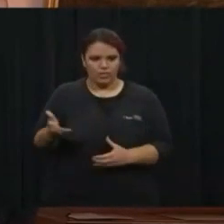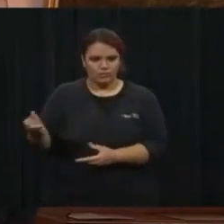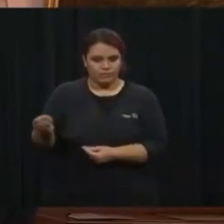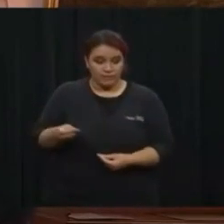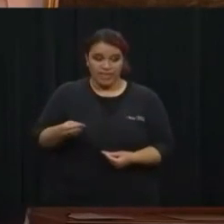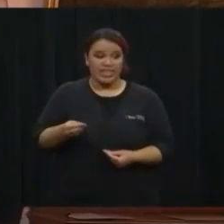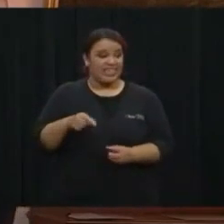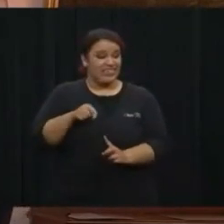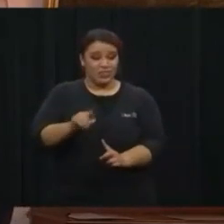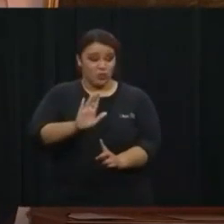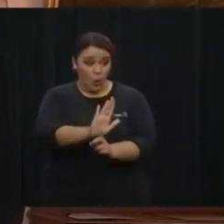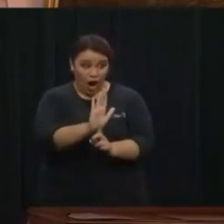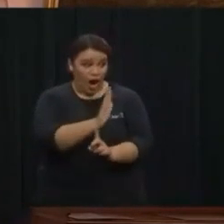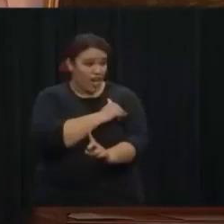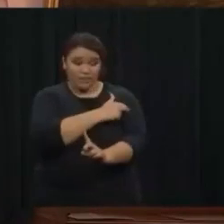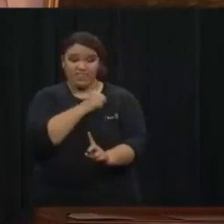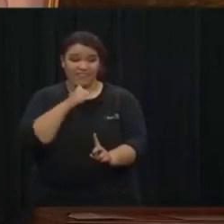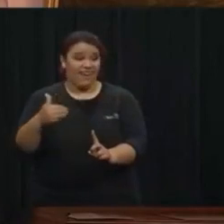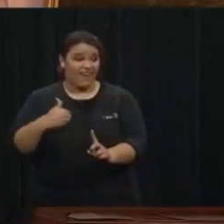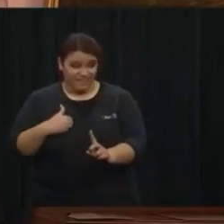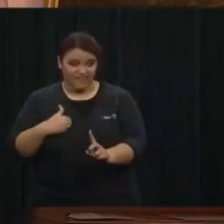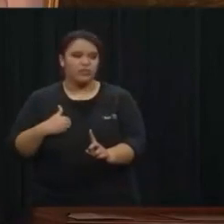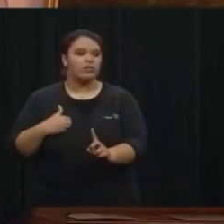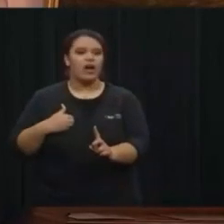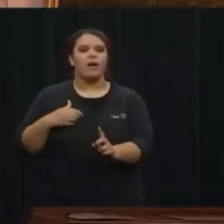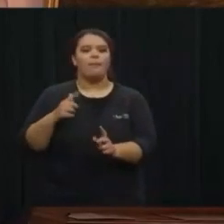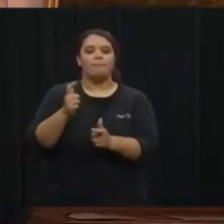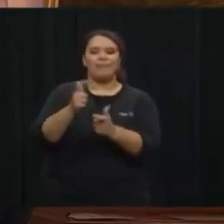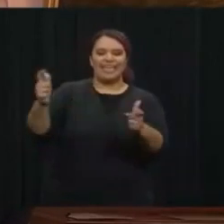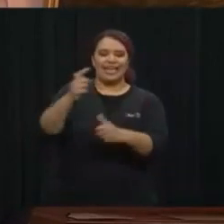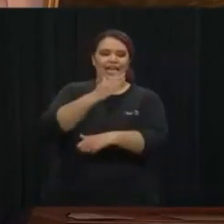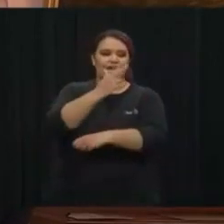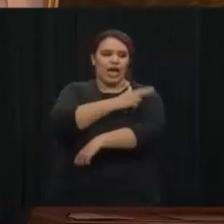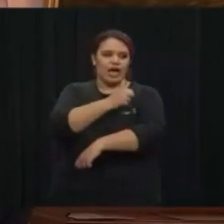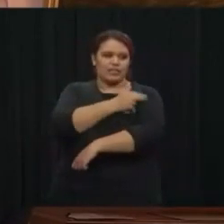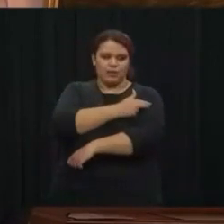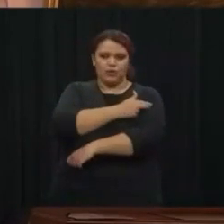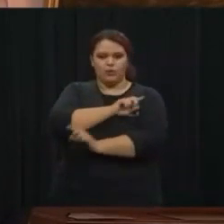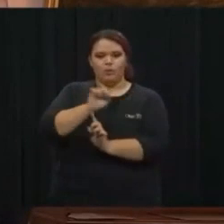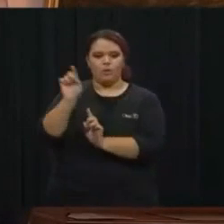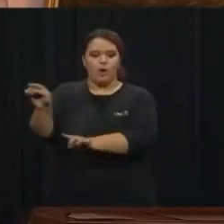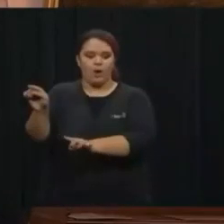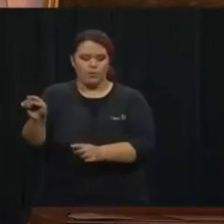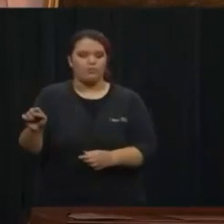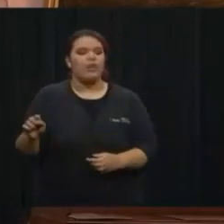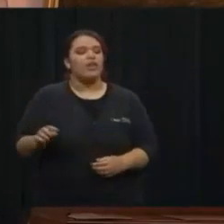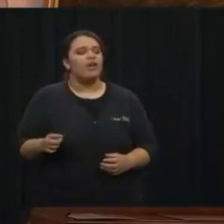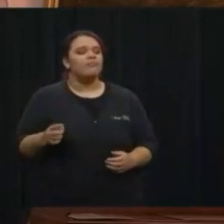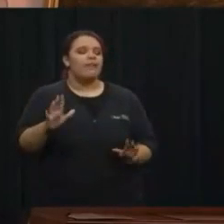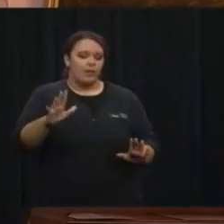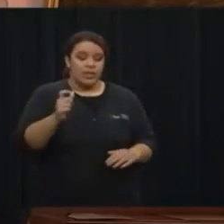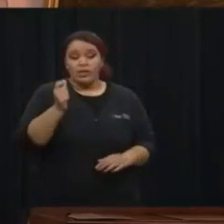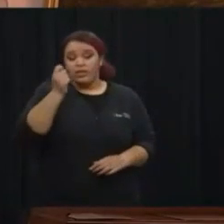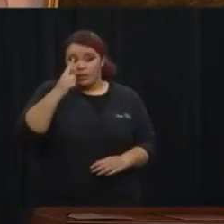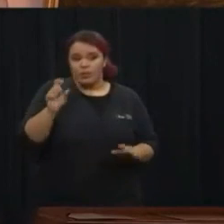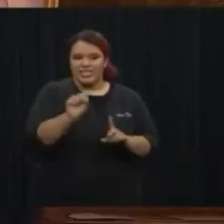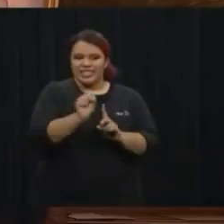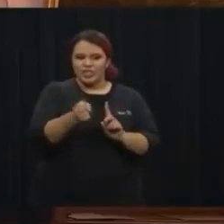to let it go at that. The Attorney General is involved in regard to that